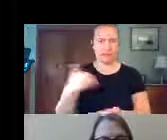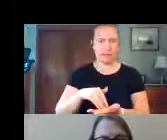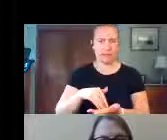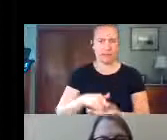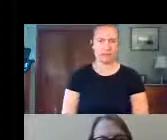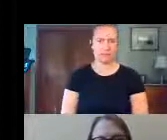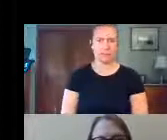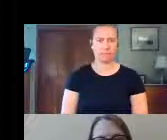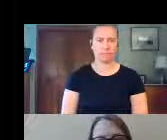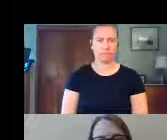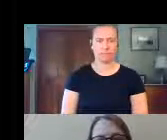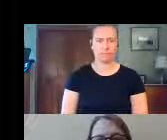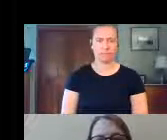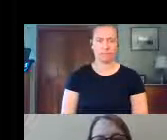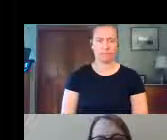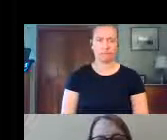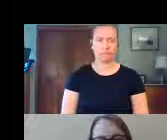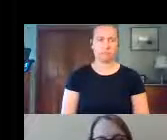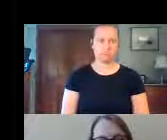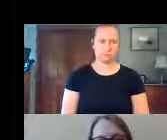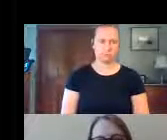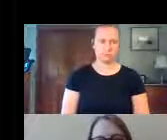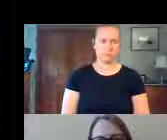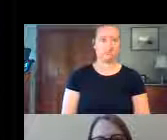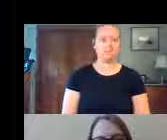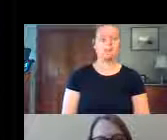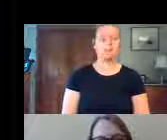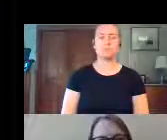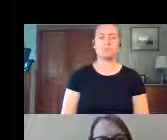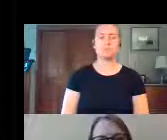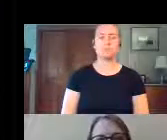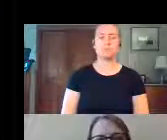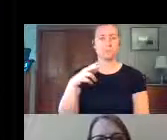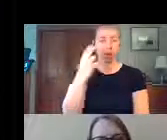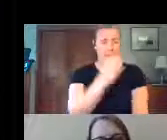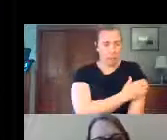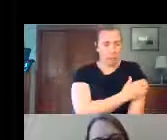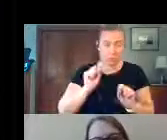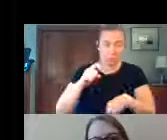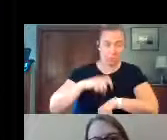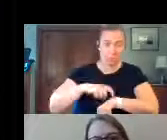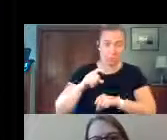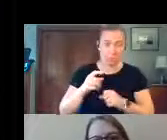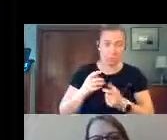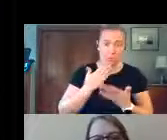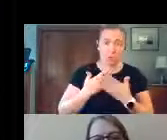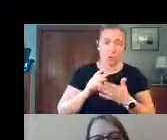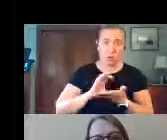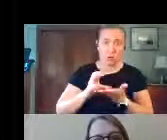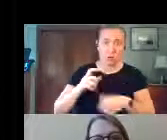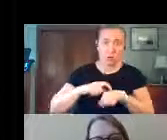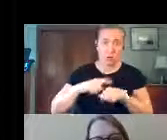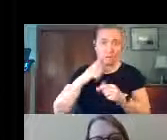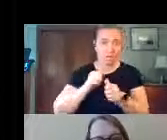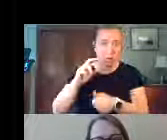Our research question was whether we could improve timely primary care follow-up after high blood pressures, and we had this nested question of whether this might actually improve blood